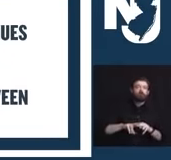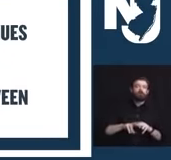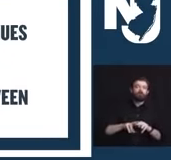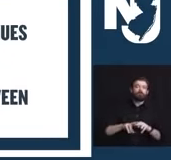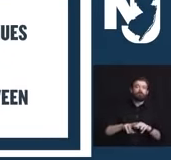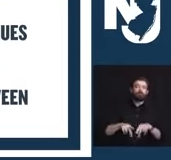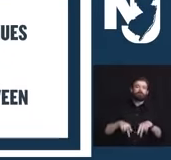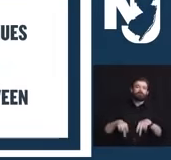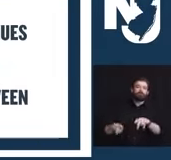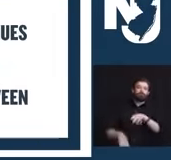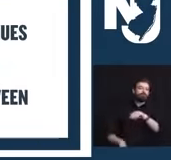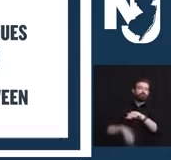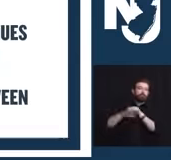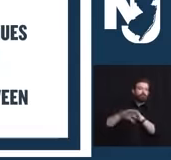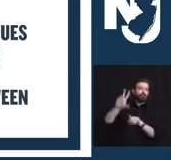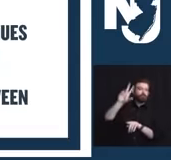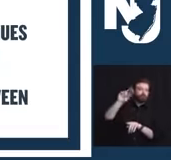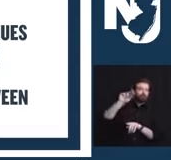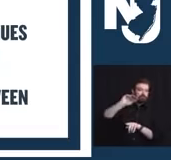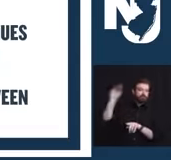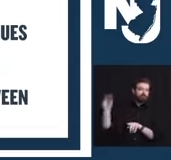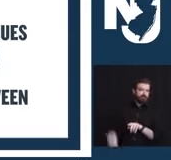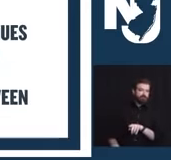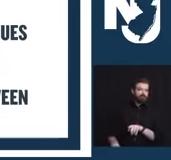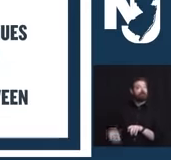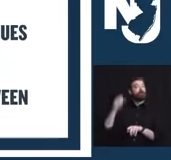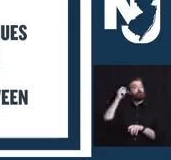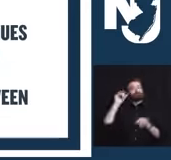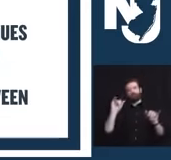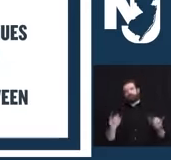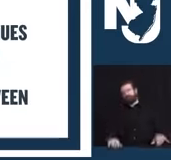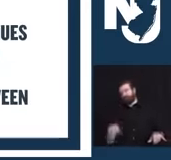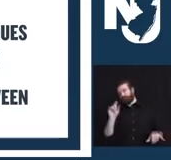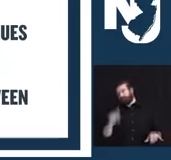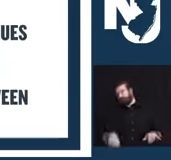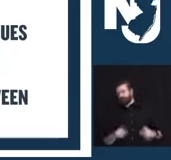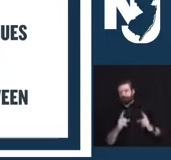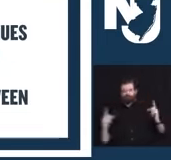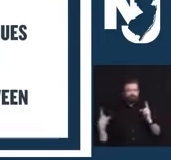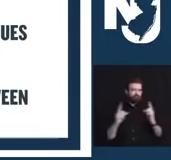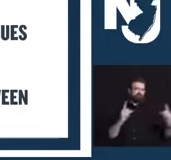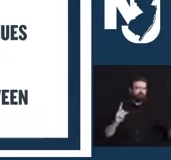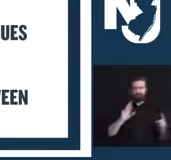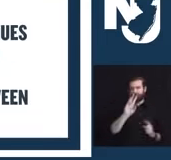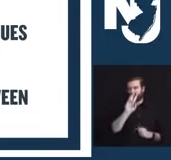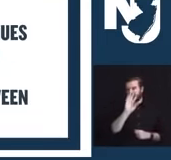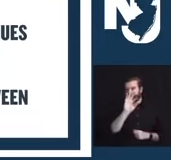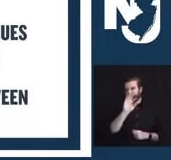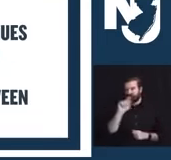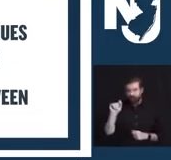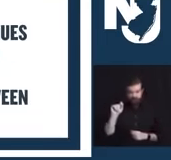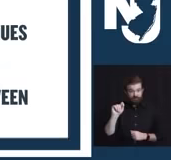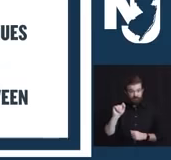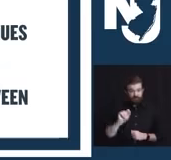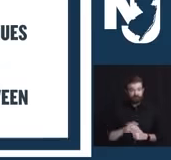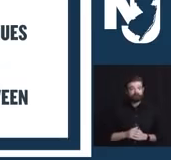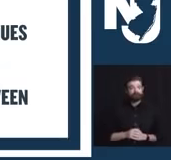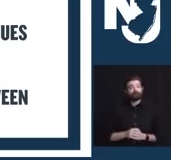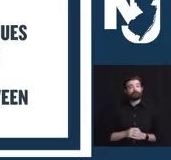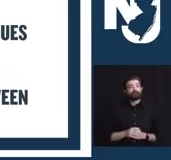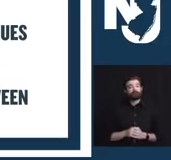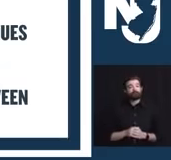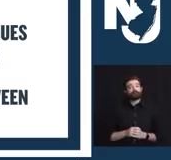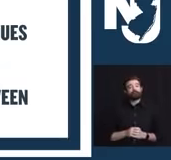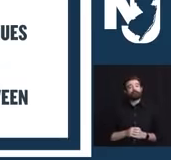requirement that ticketed groups remain at least 6 feet apart. And a reminder that for all indoor activities, our